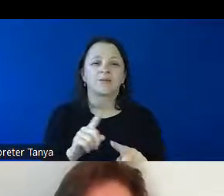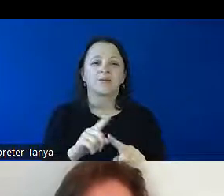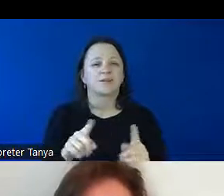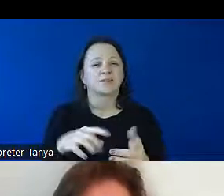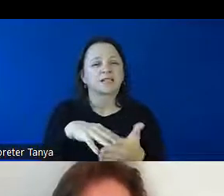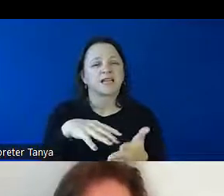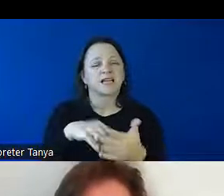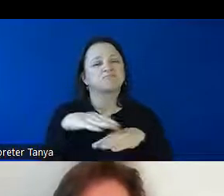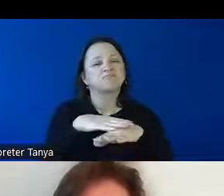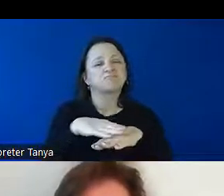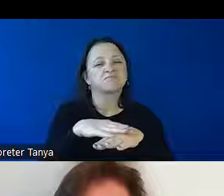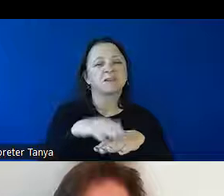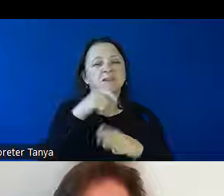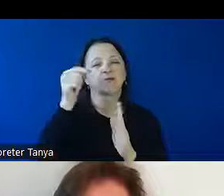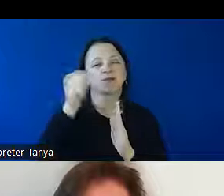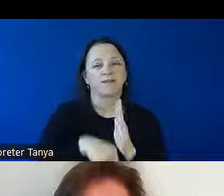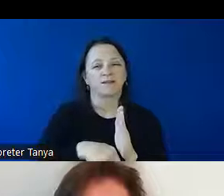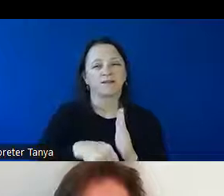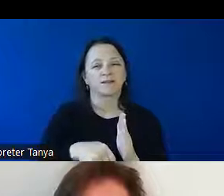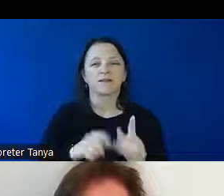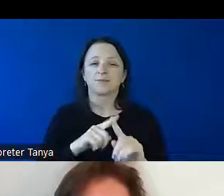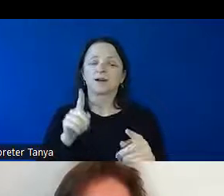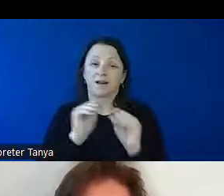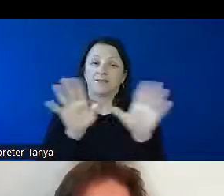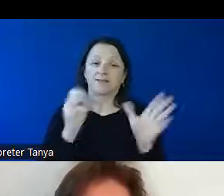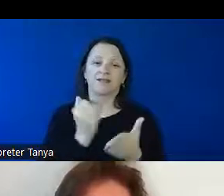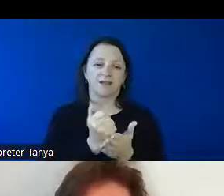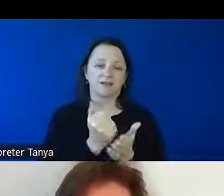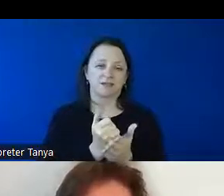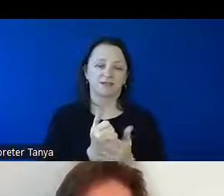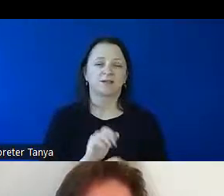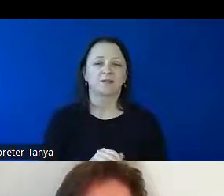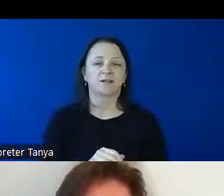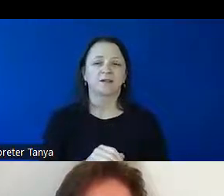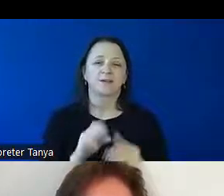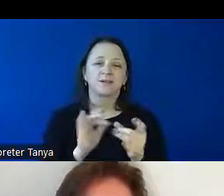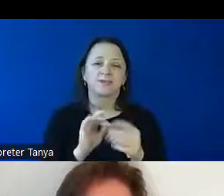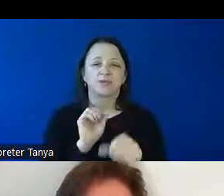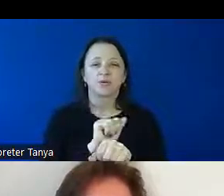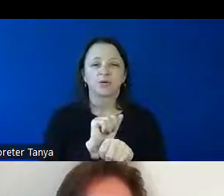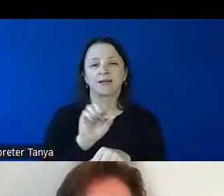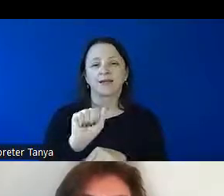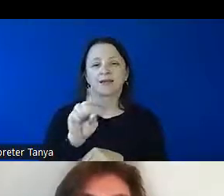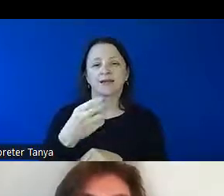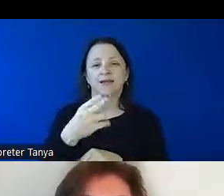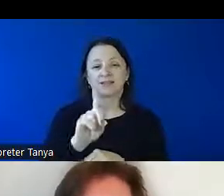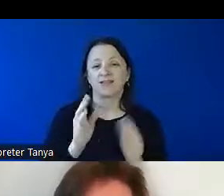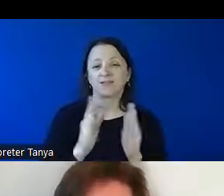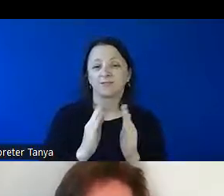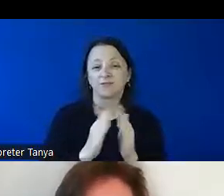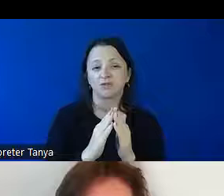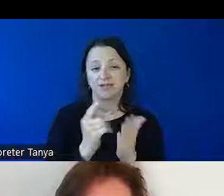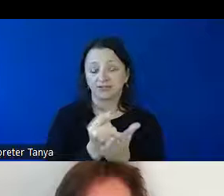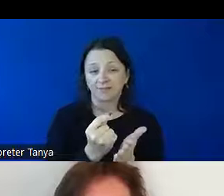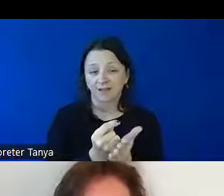robustly. We know they make a difference, and the study that Lynn Cole was talking about in terms of looking at ADHD and community